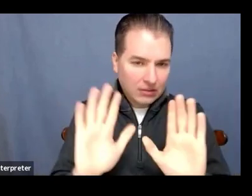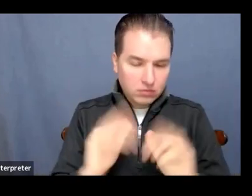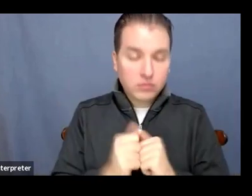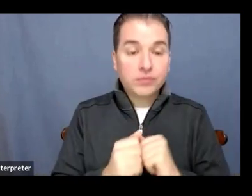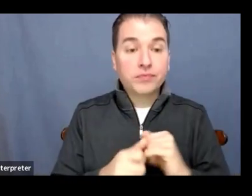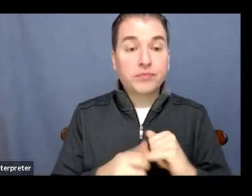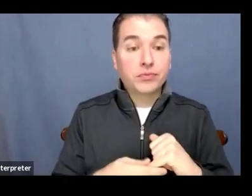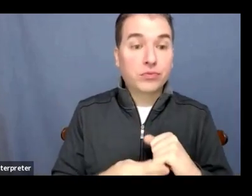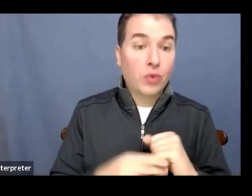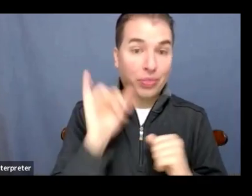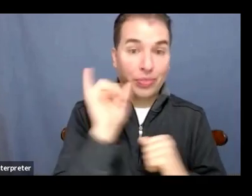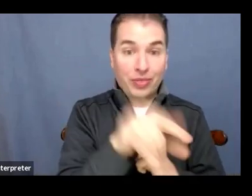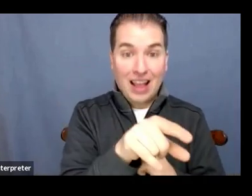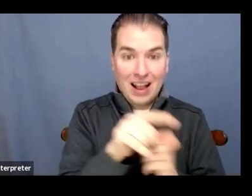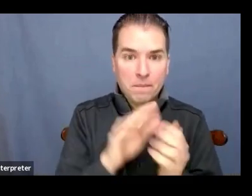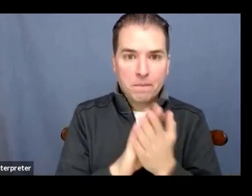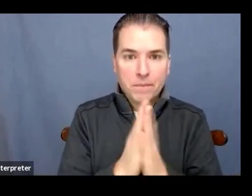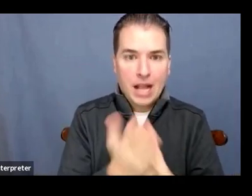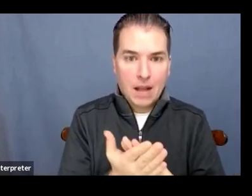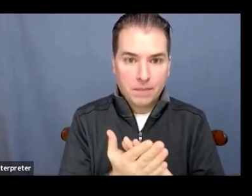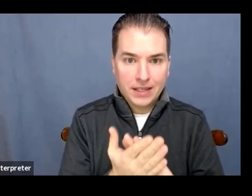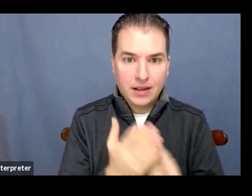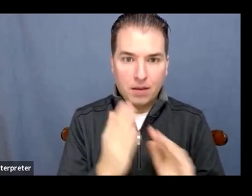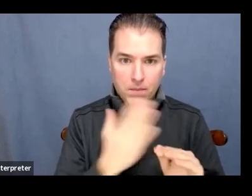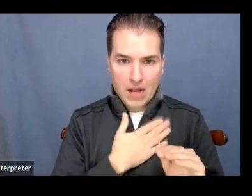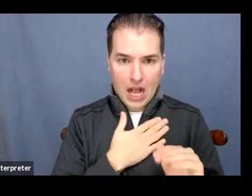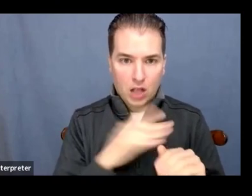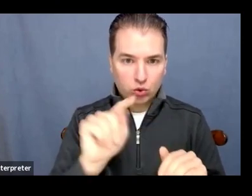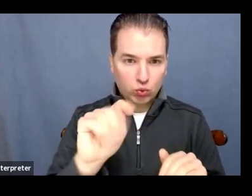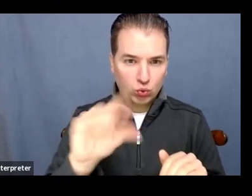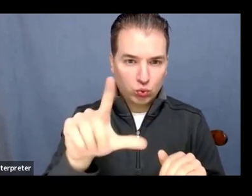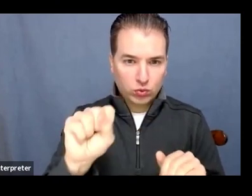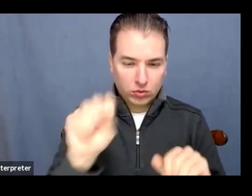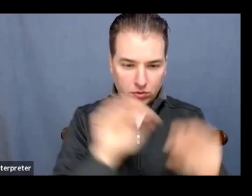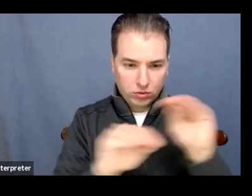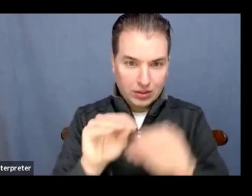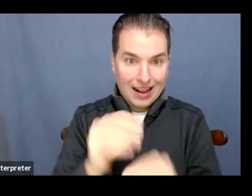And so these now become the secrets to successful marketing.